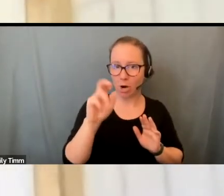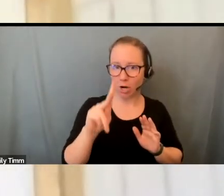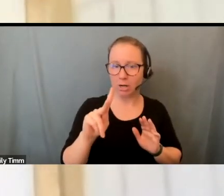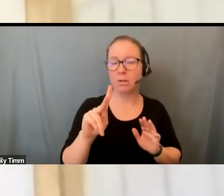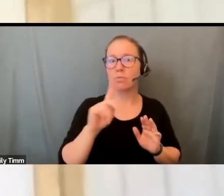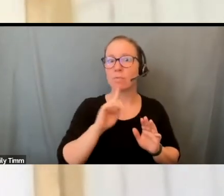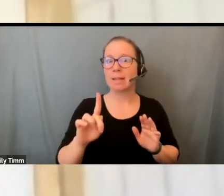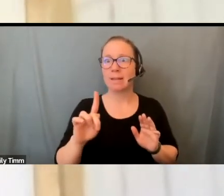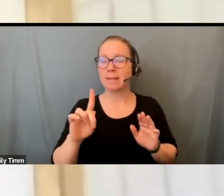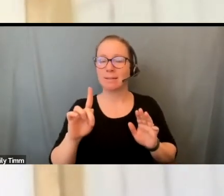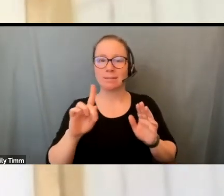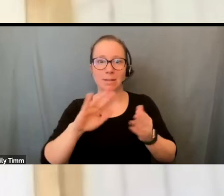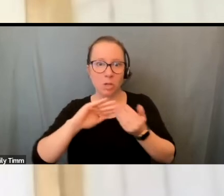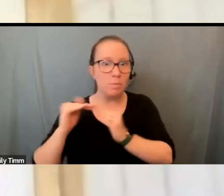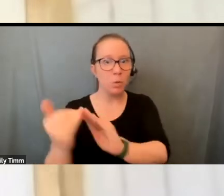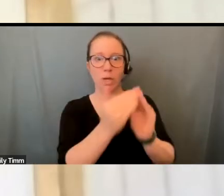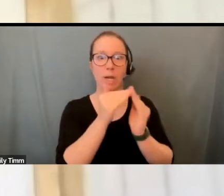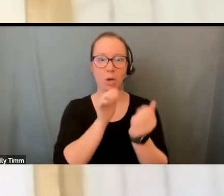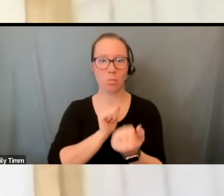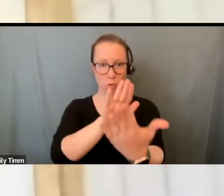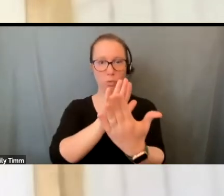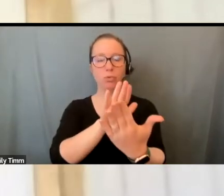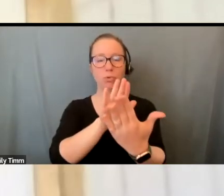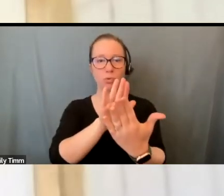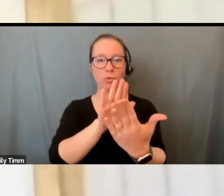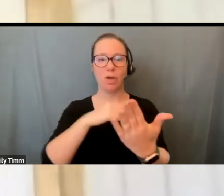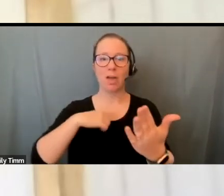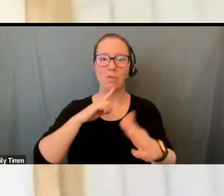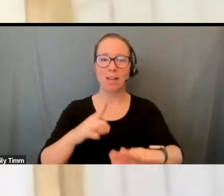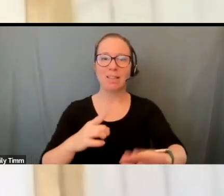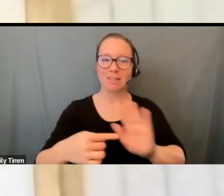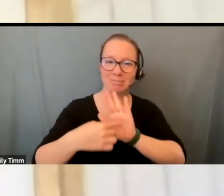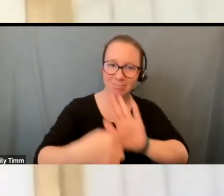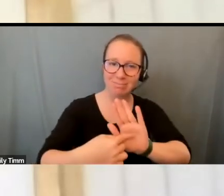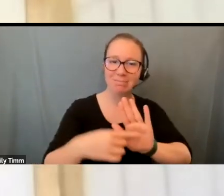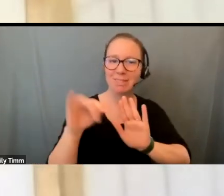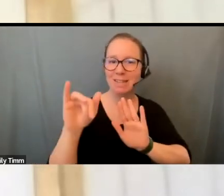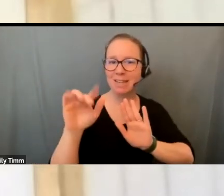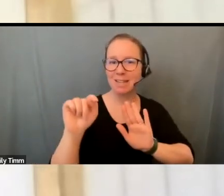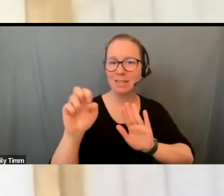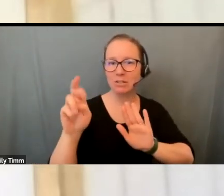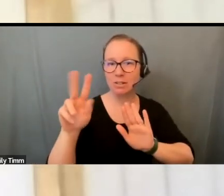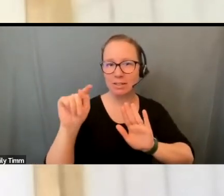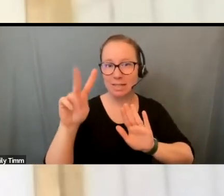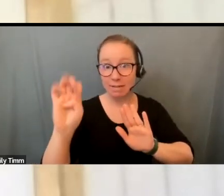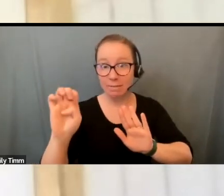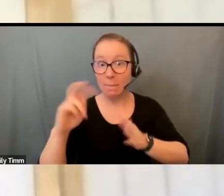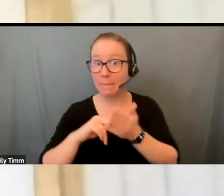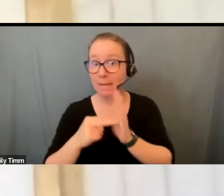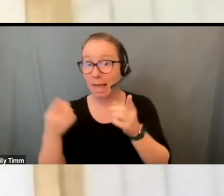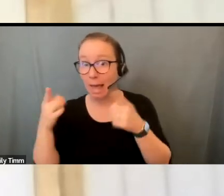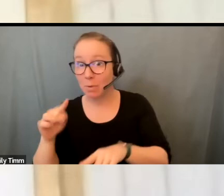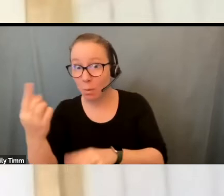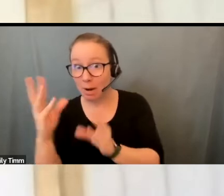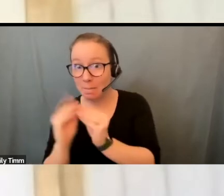communal approach. And I put the emphasis on iterative because it doesn't happen in one meeting or even one